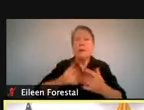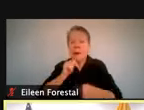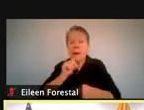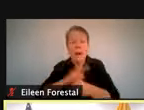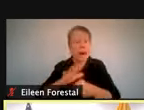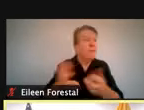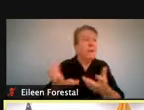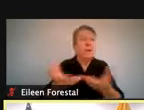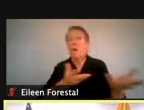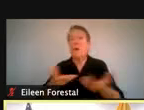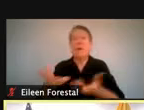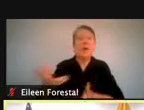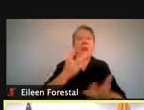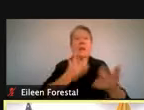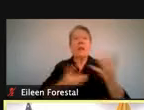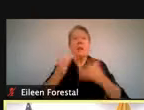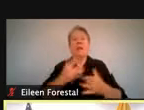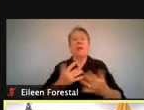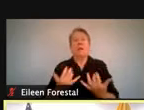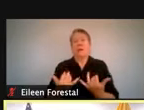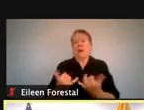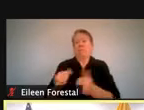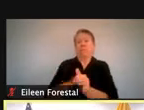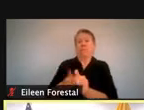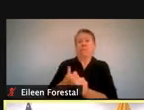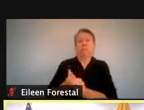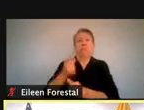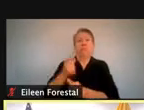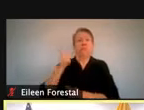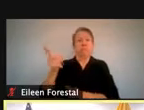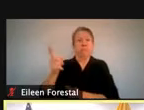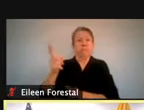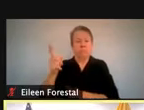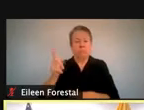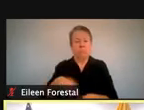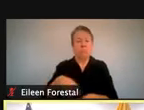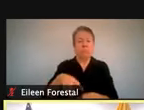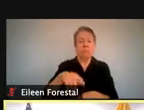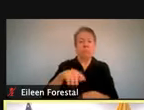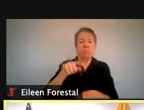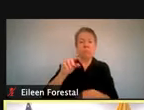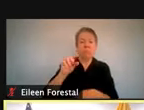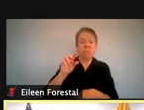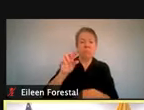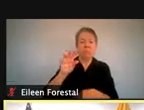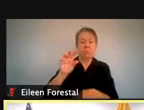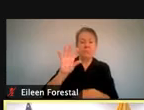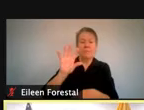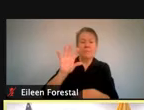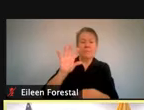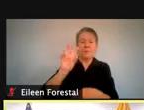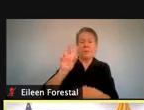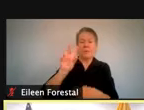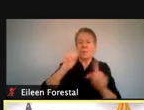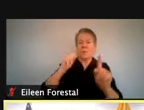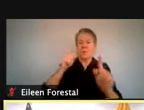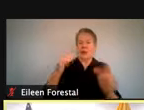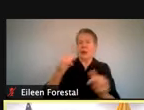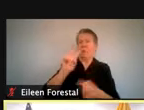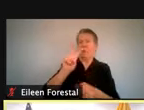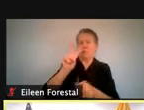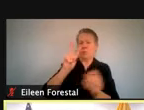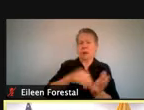possible. Our total stockpile is 2,050, with 597 currently deployed statewide.